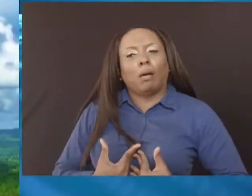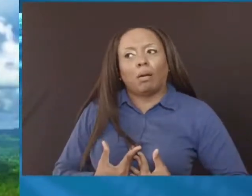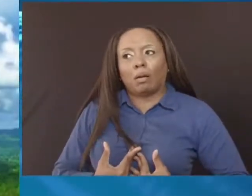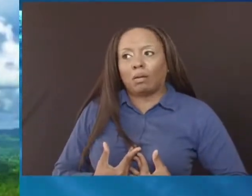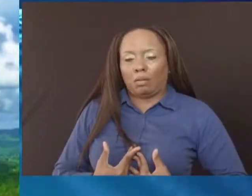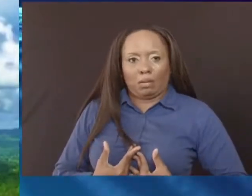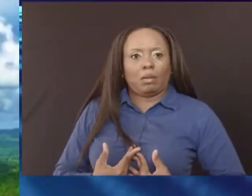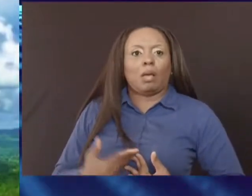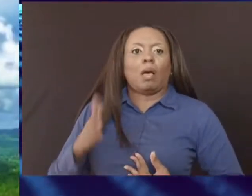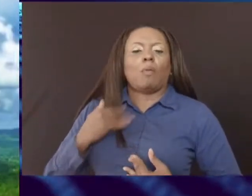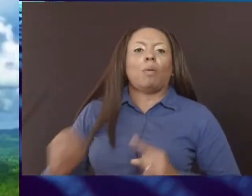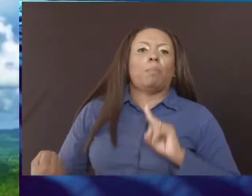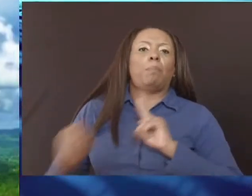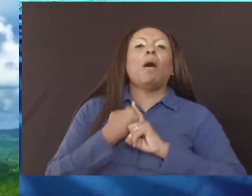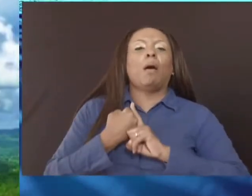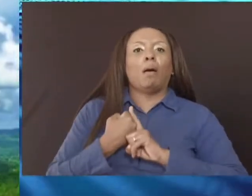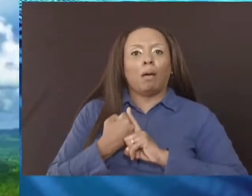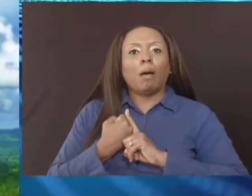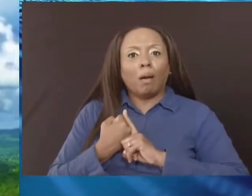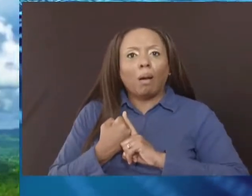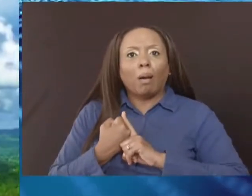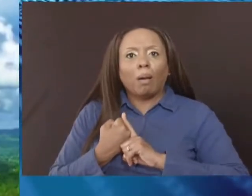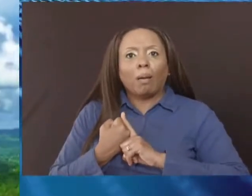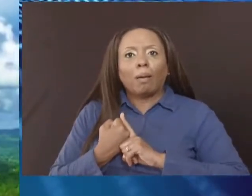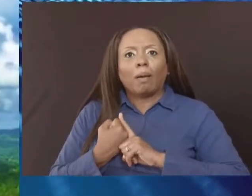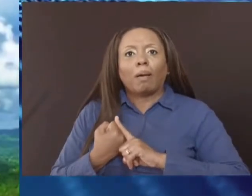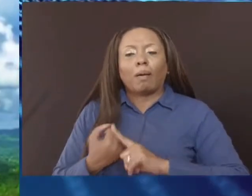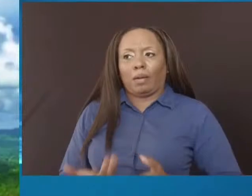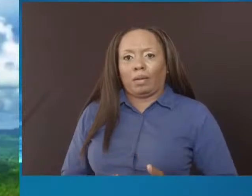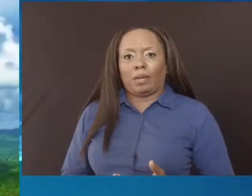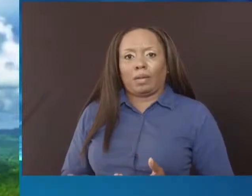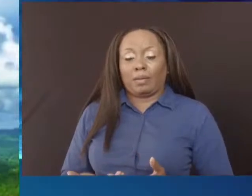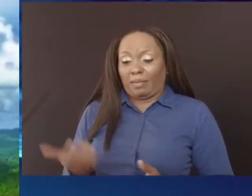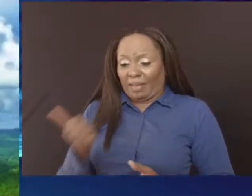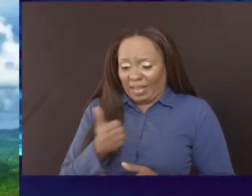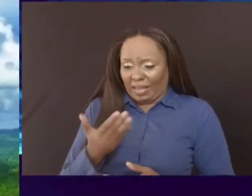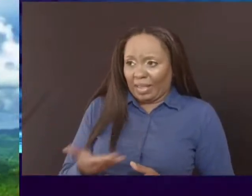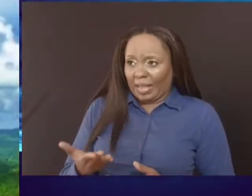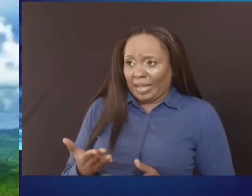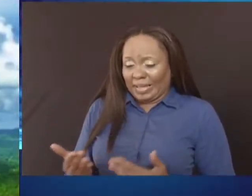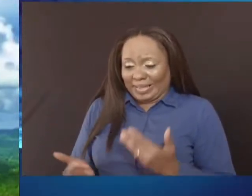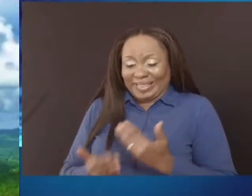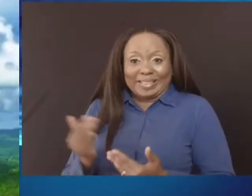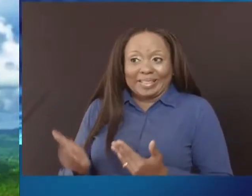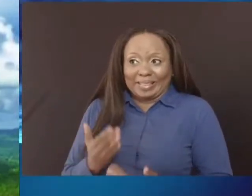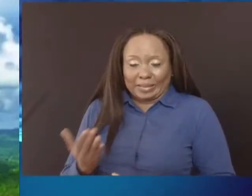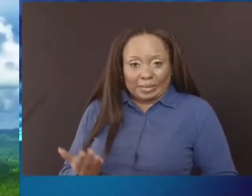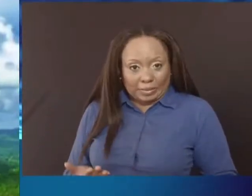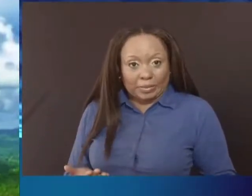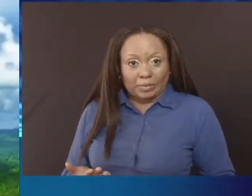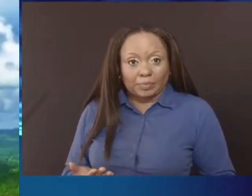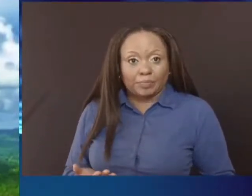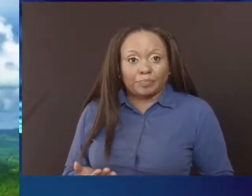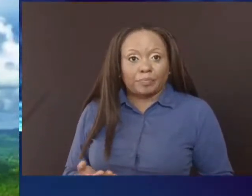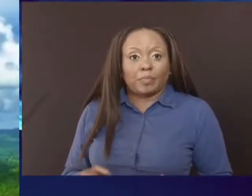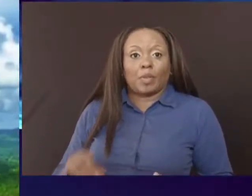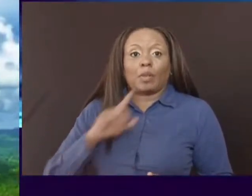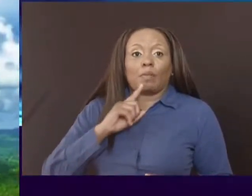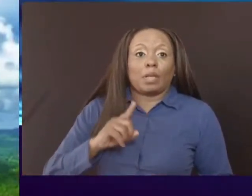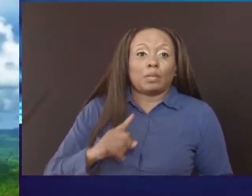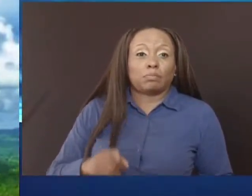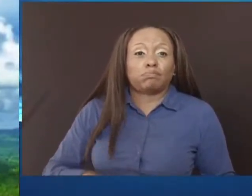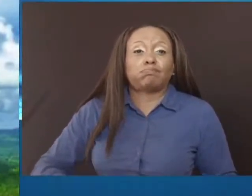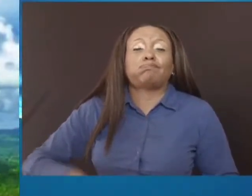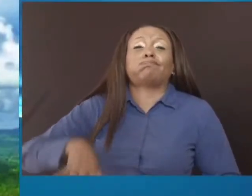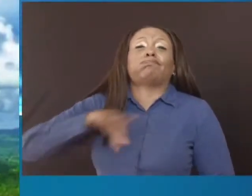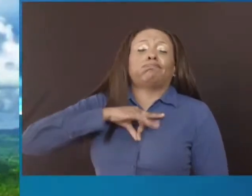left or right essentially to see if it sees an ACE2 receptor anywhere close by. So the chances of it binding